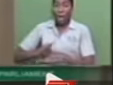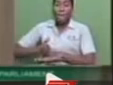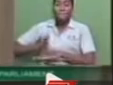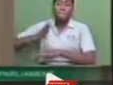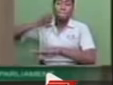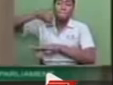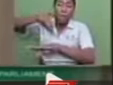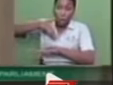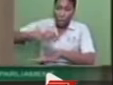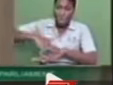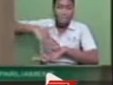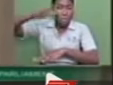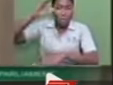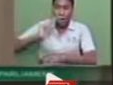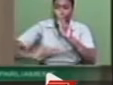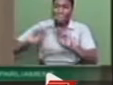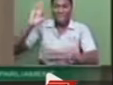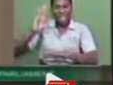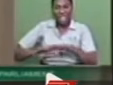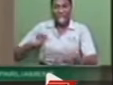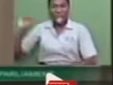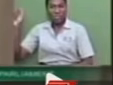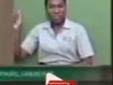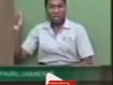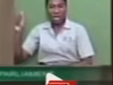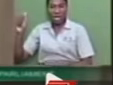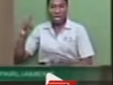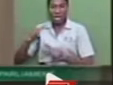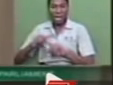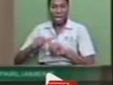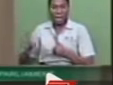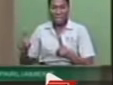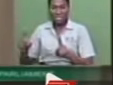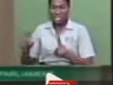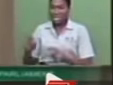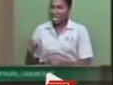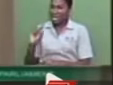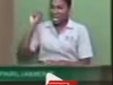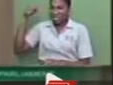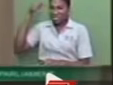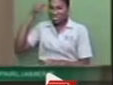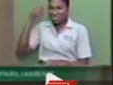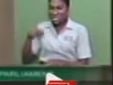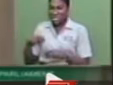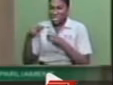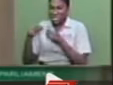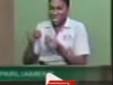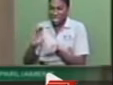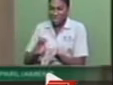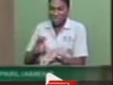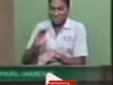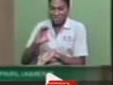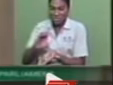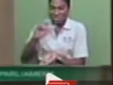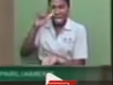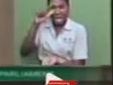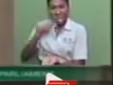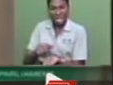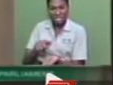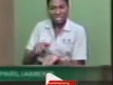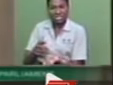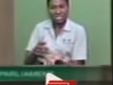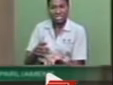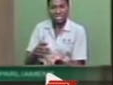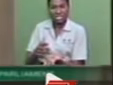yet they receive over $13 million less. Do you think that is fair? Do you think that is equality of treatment in this day